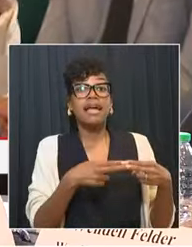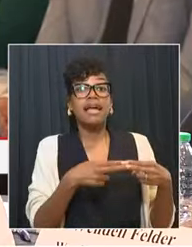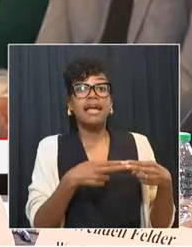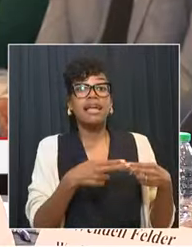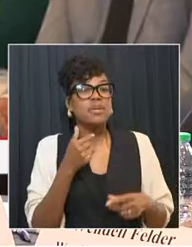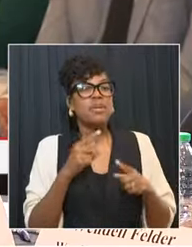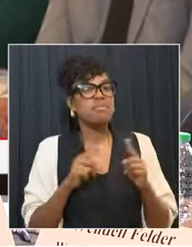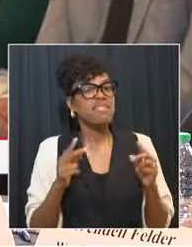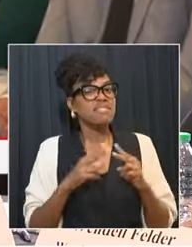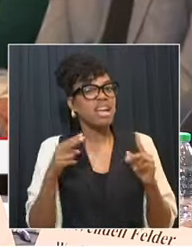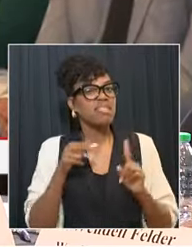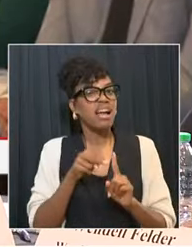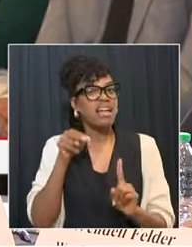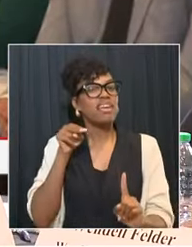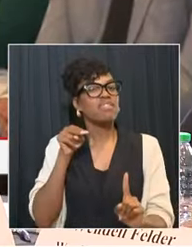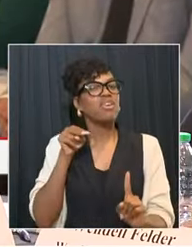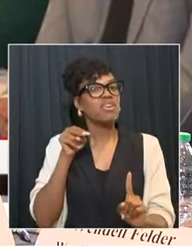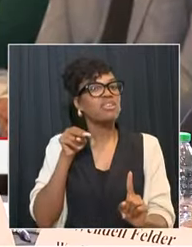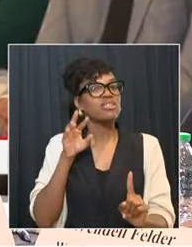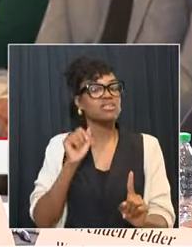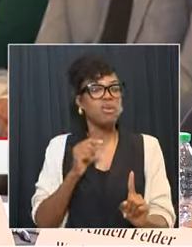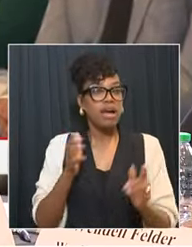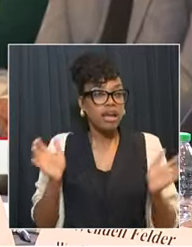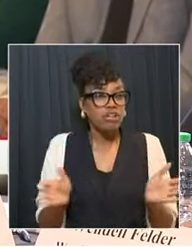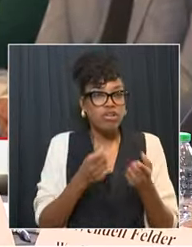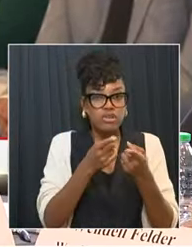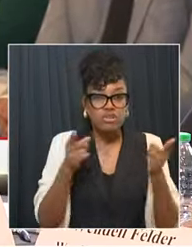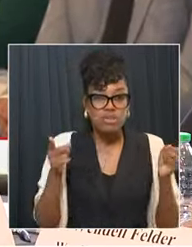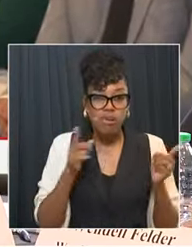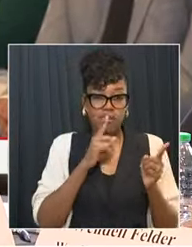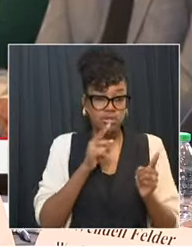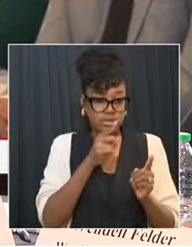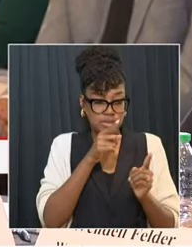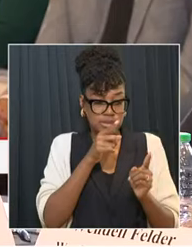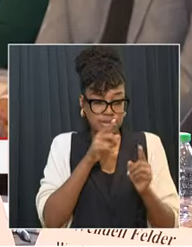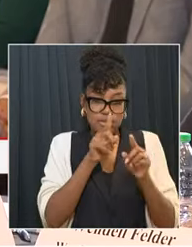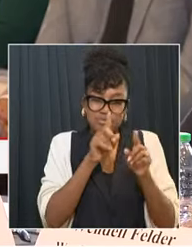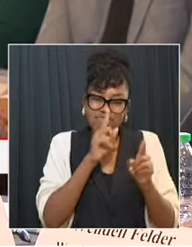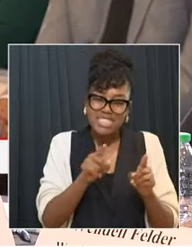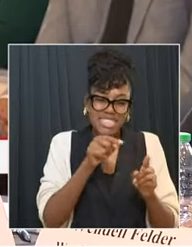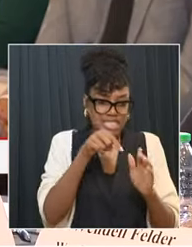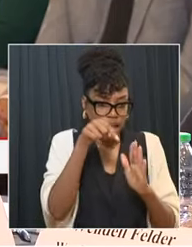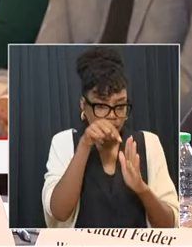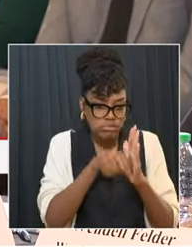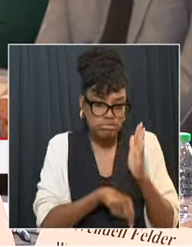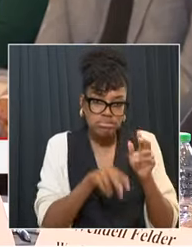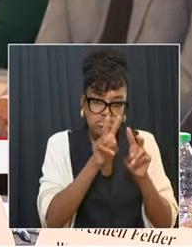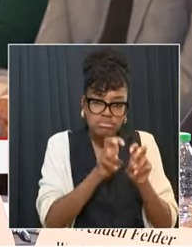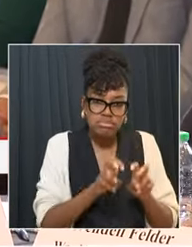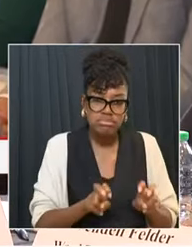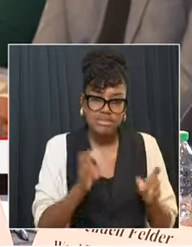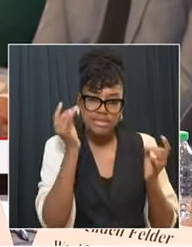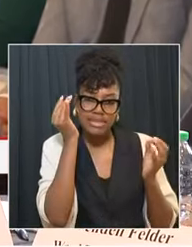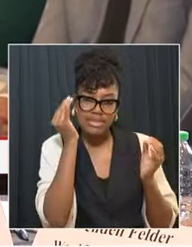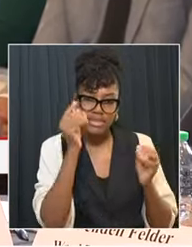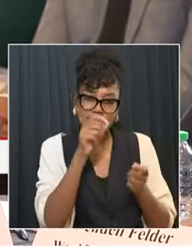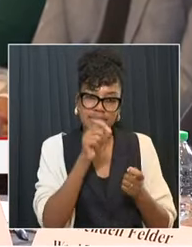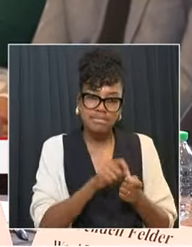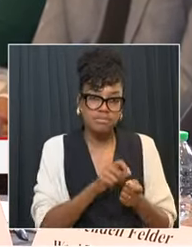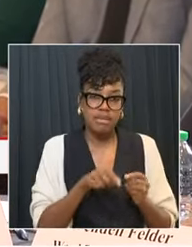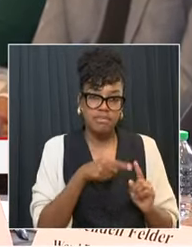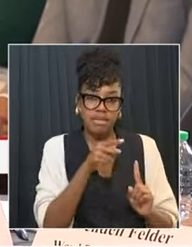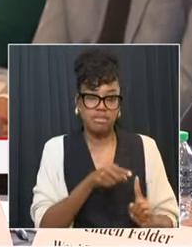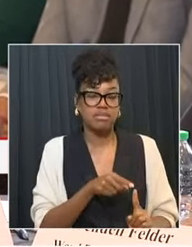level. And so I want to encourage people to dig in, because there are a lot of issues that I think we need to debate and deal with in terms of some of these